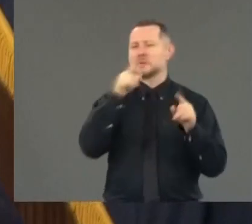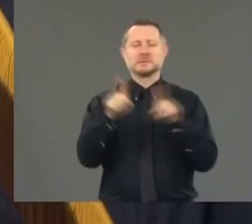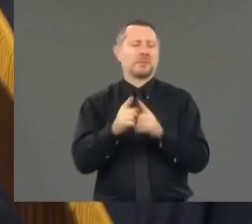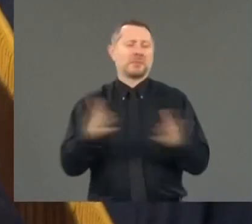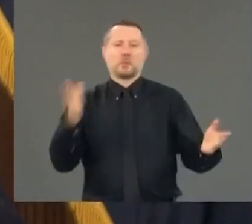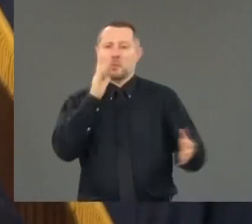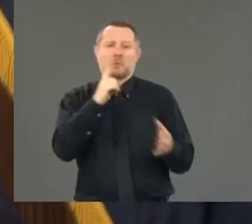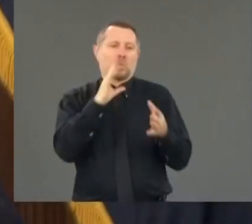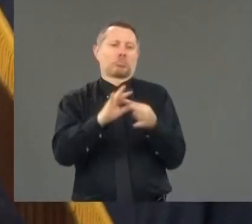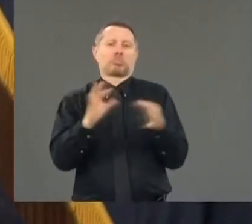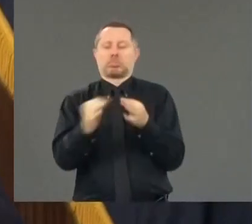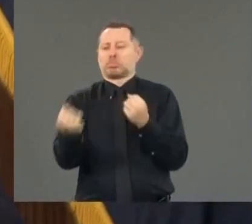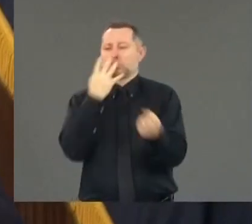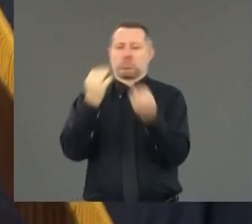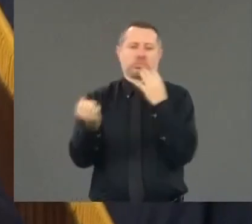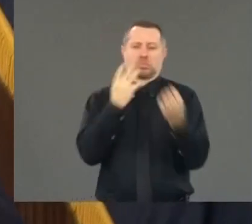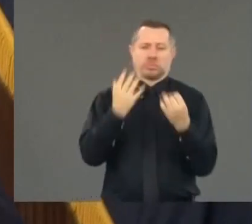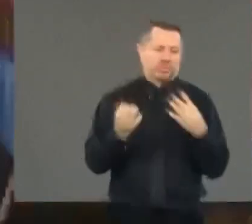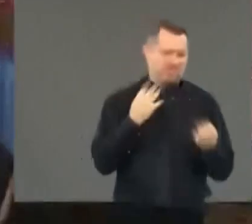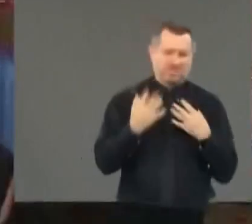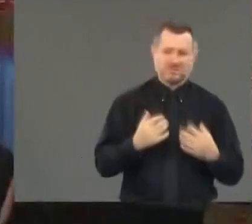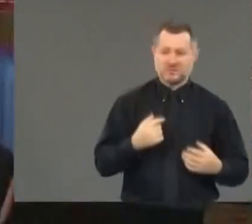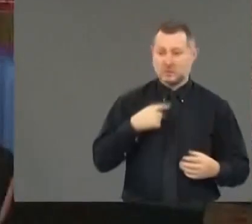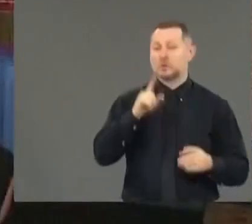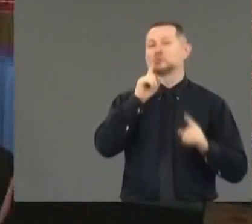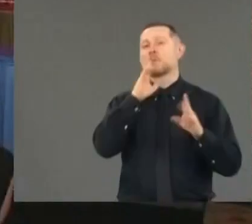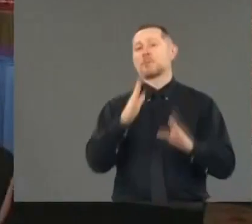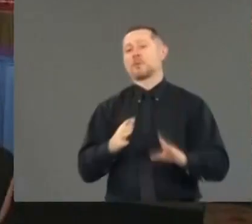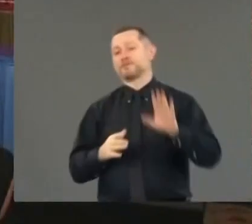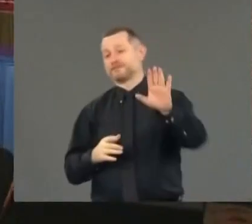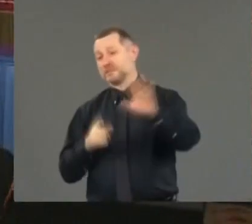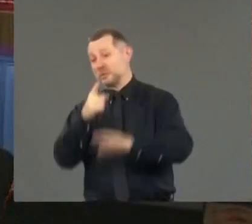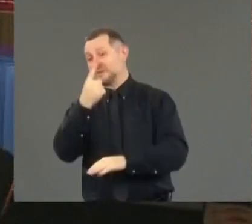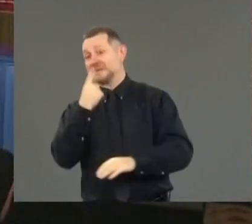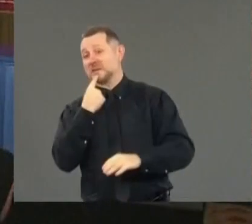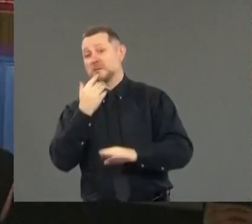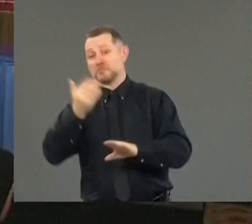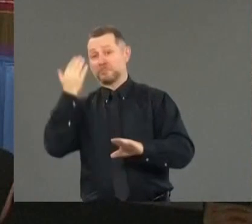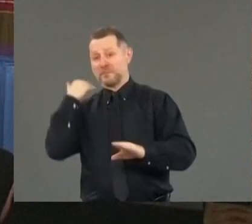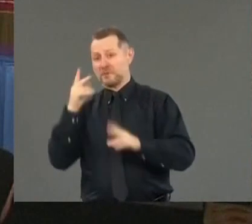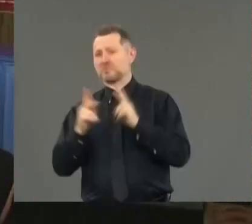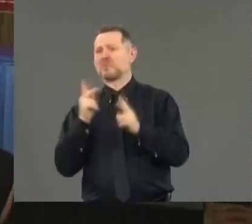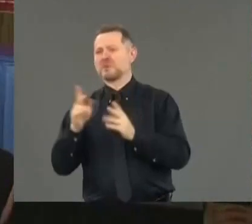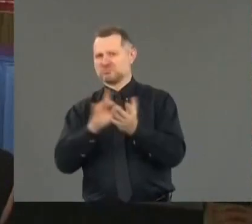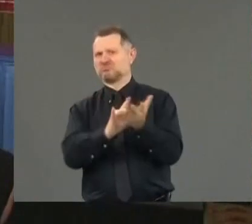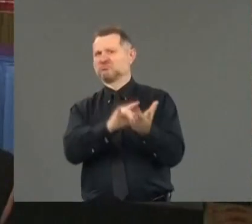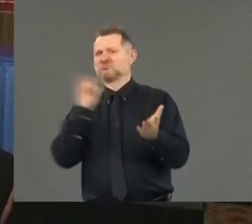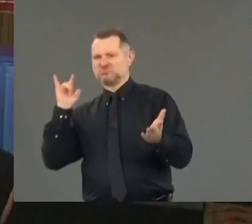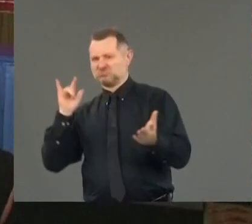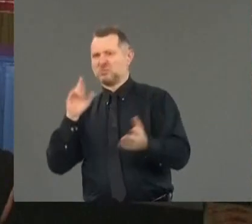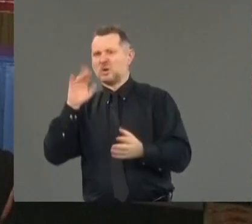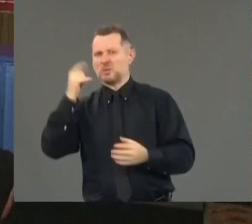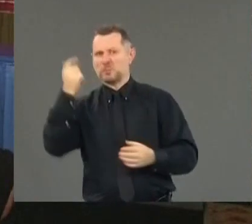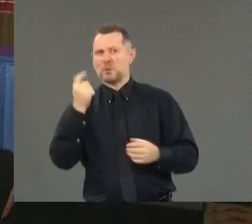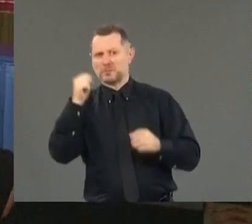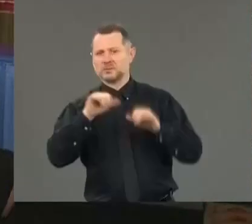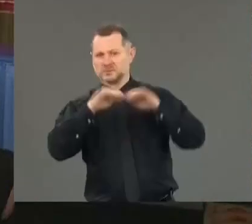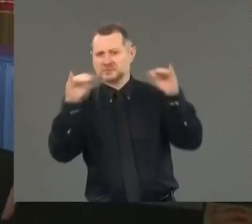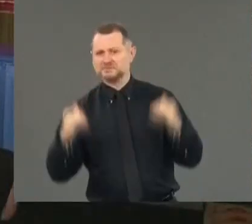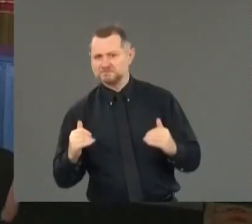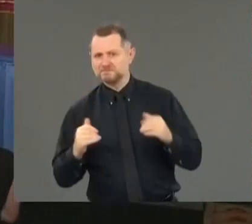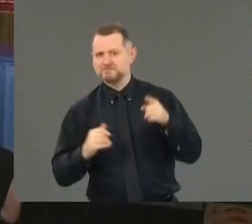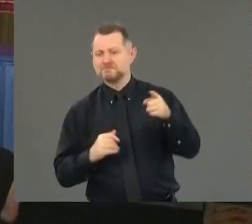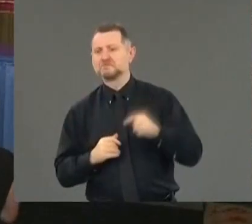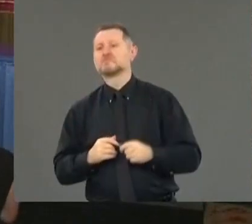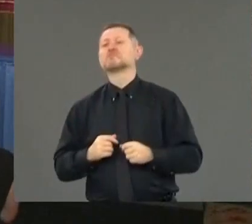indignation. Okay. Promise me. Because you said before that some people were defrauding the unemployment system.